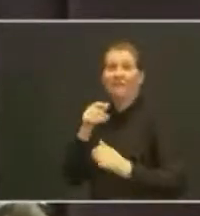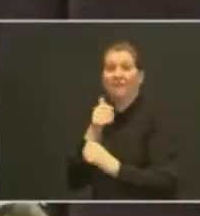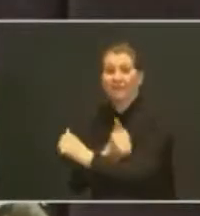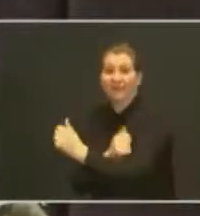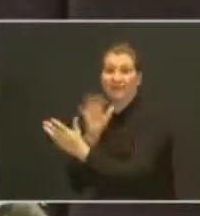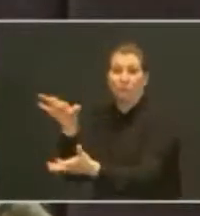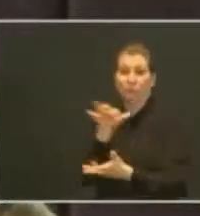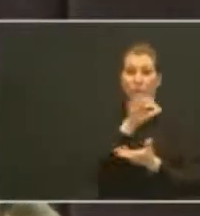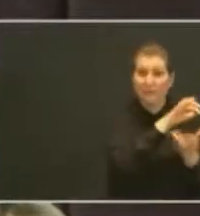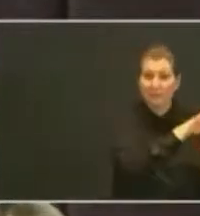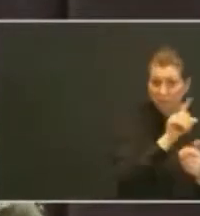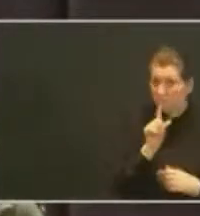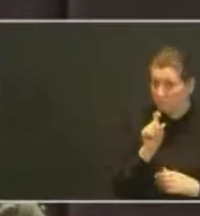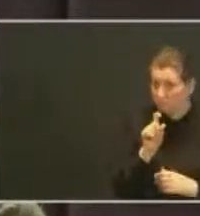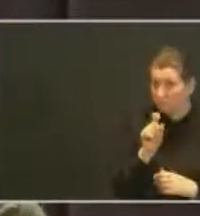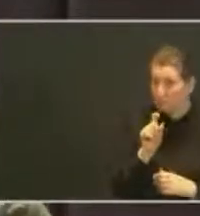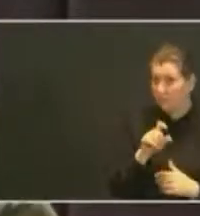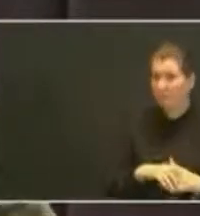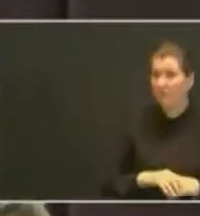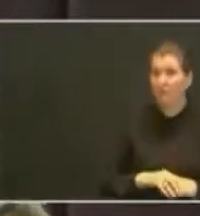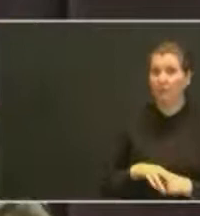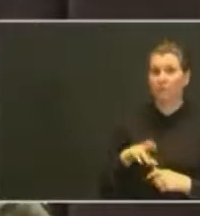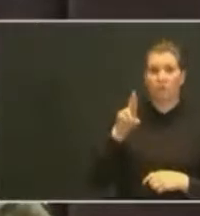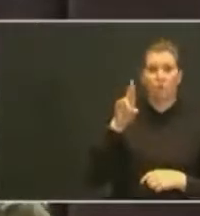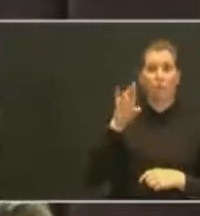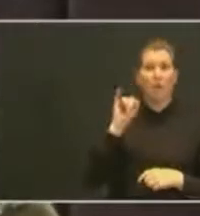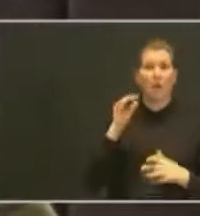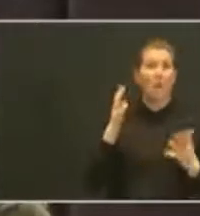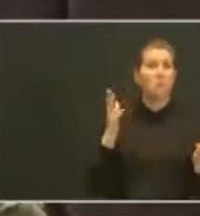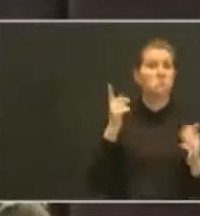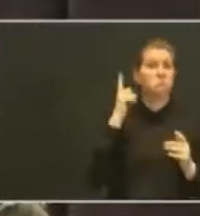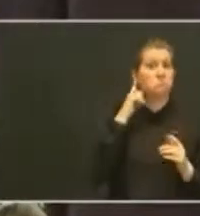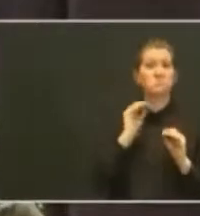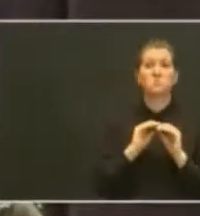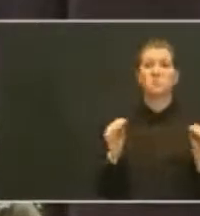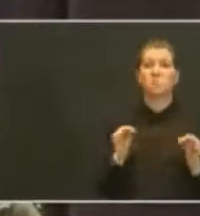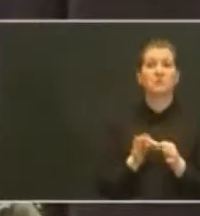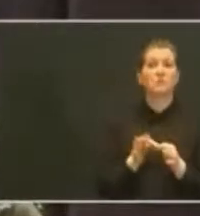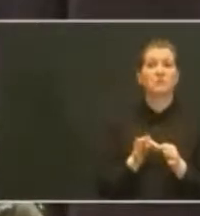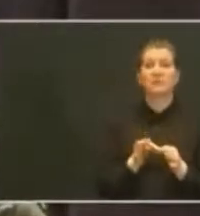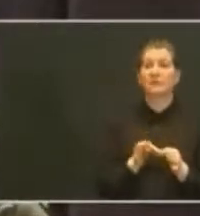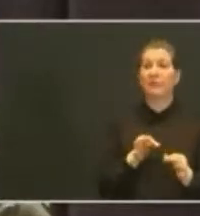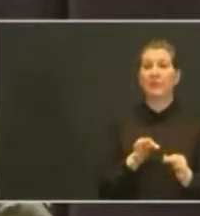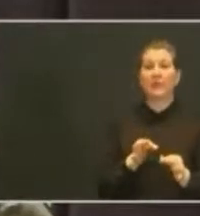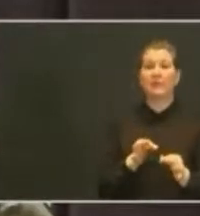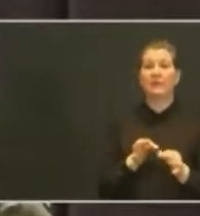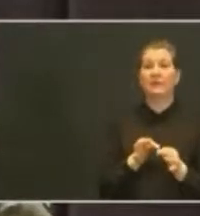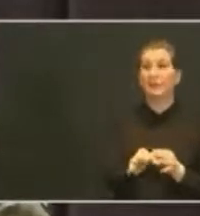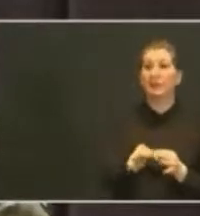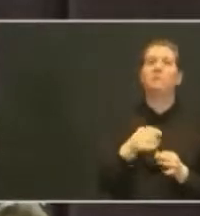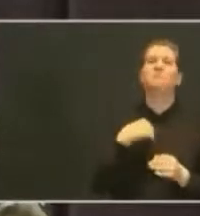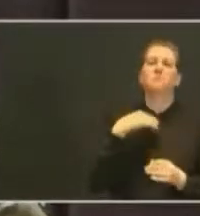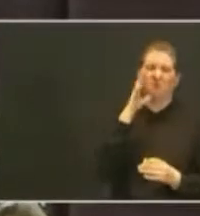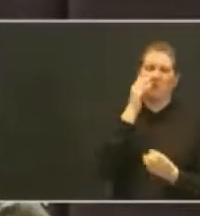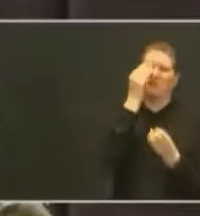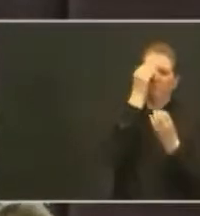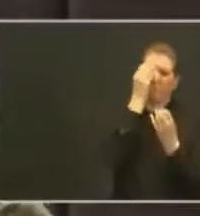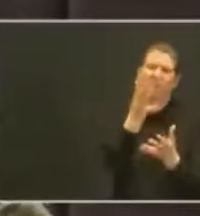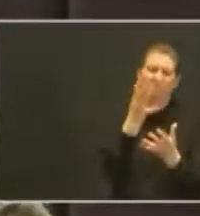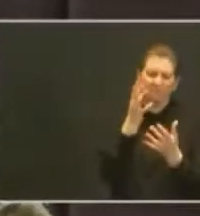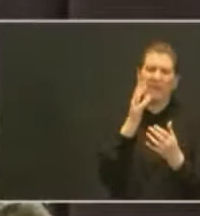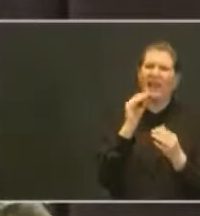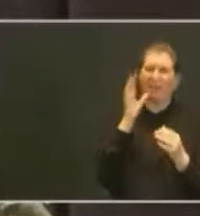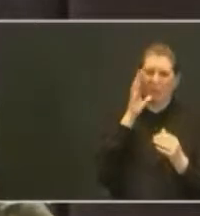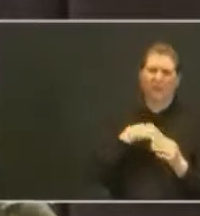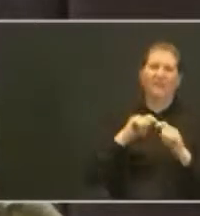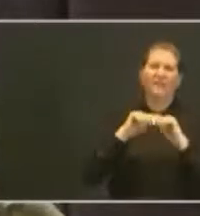type of delays that we're concerned about. And if it does come to fruition, then the team will get together and we'll get after it. Very confident that